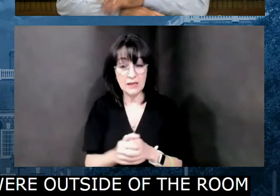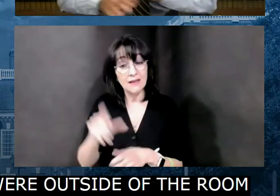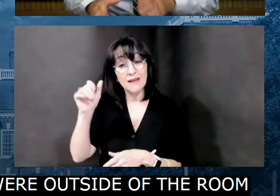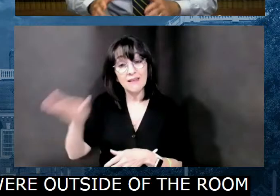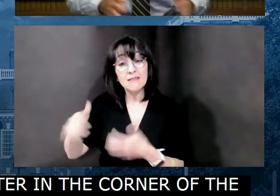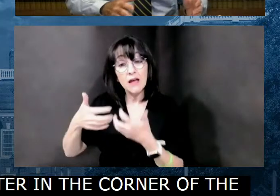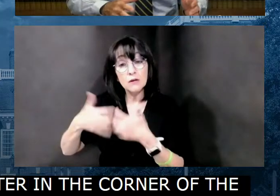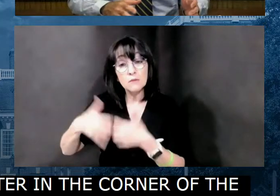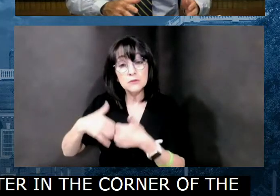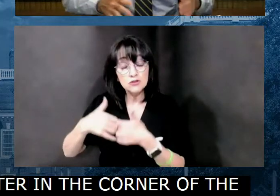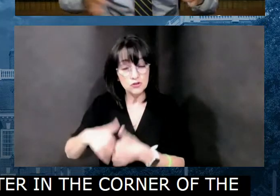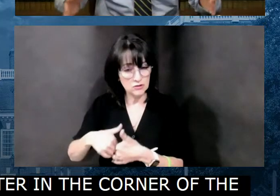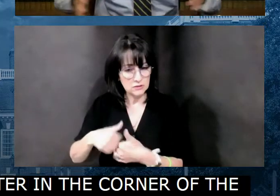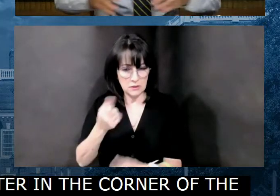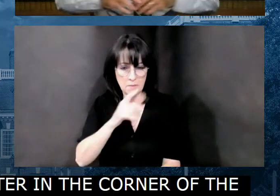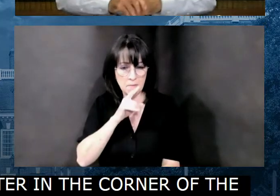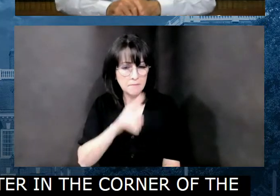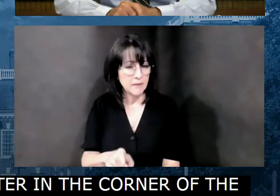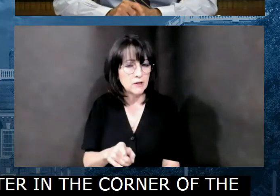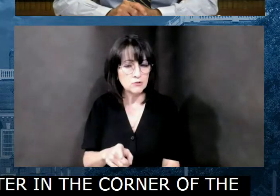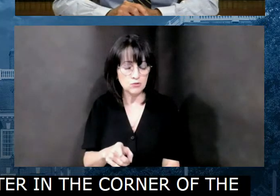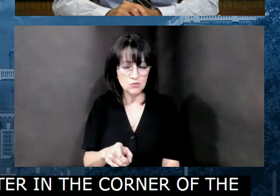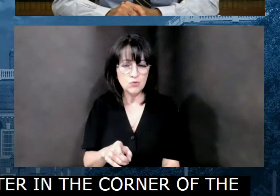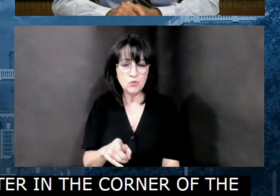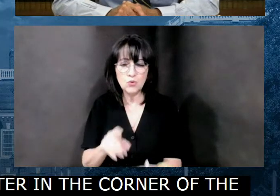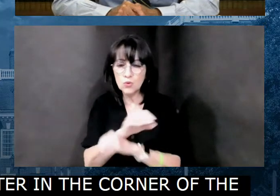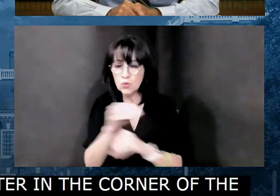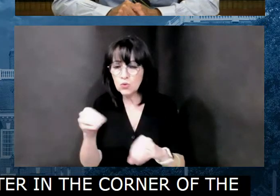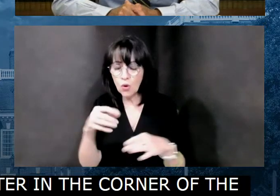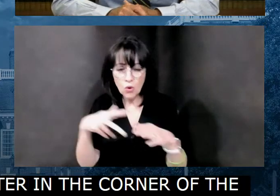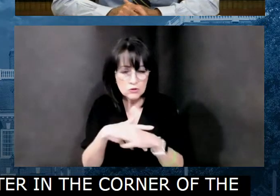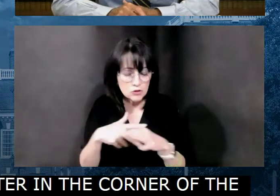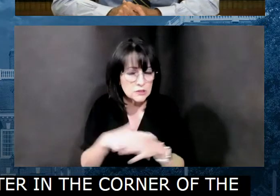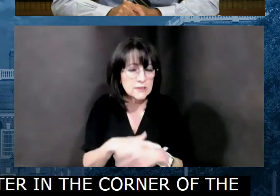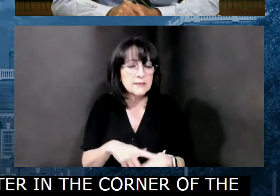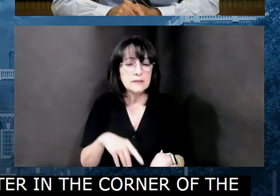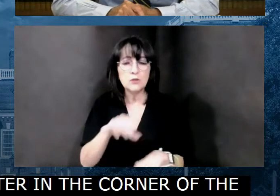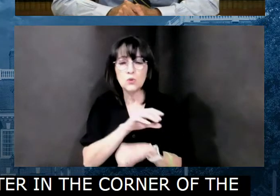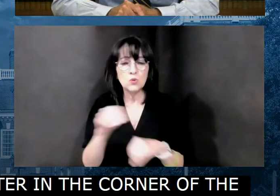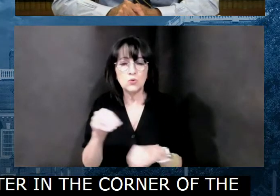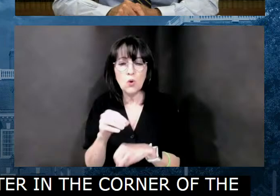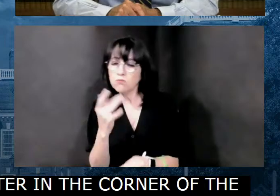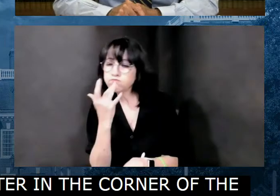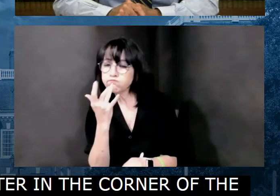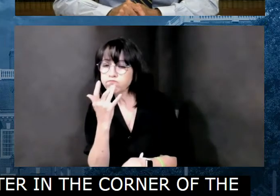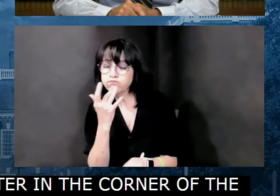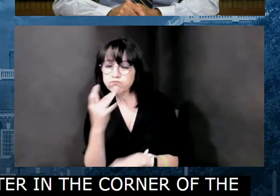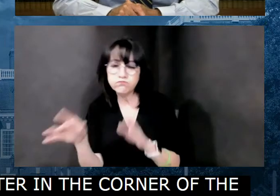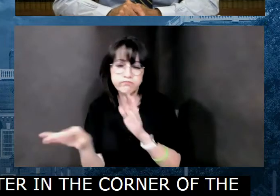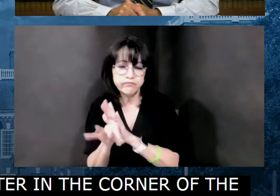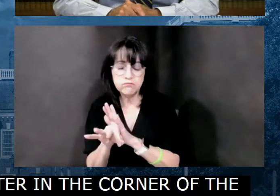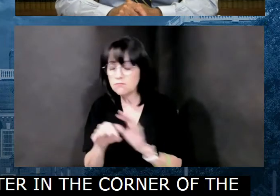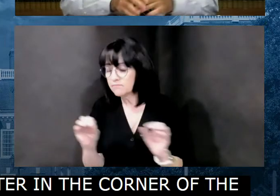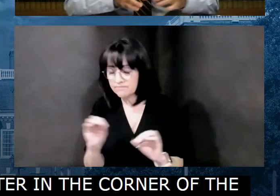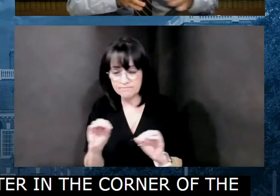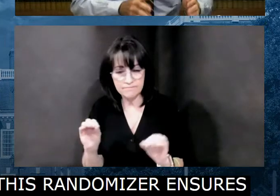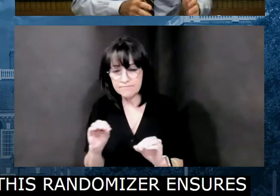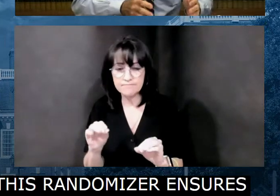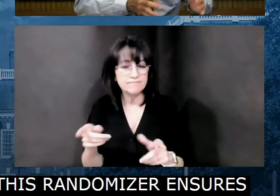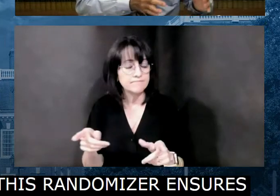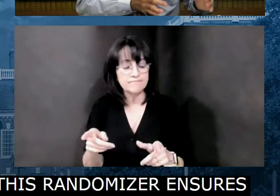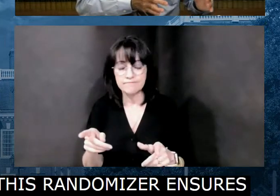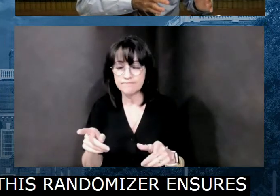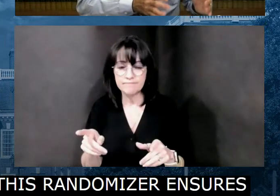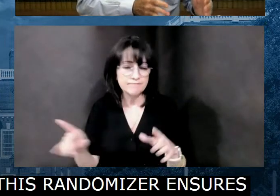everything is done randomly. There's nobody picked for a particular number, just to give you some idea to